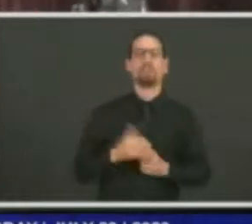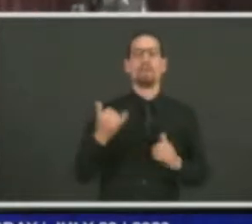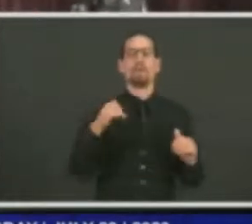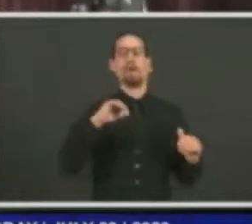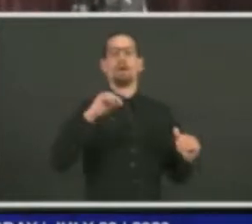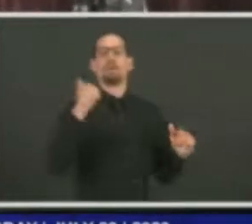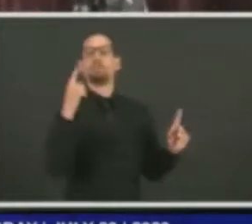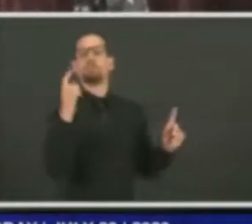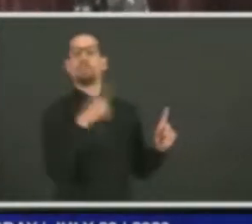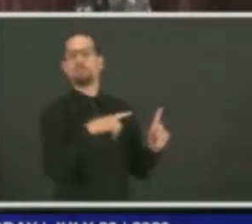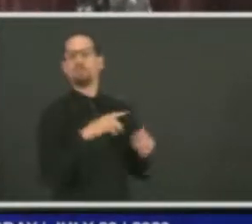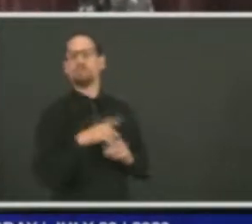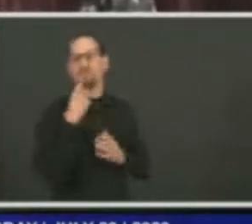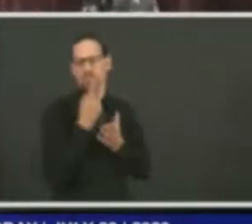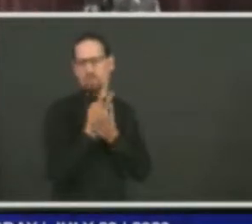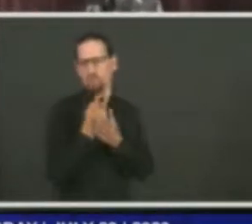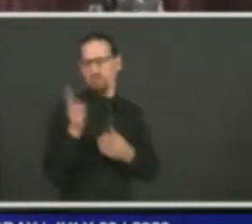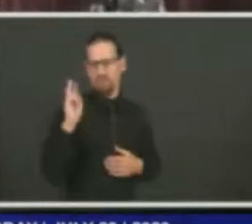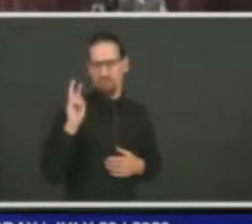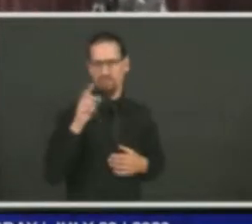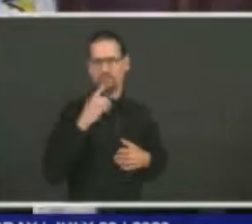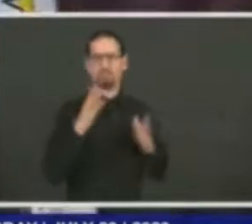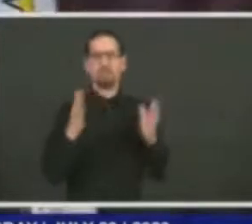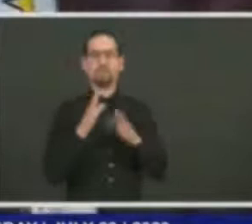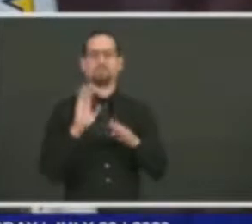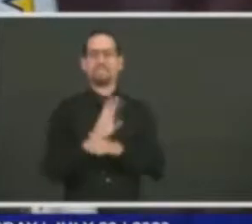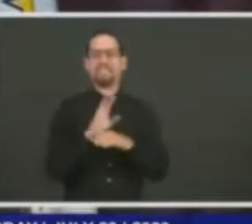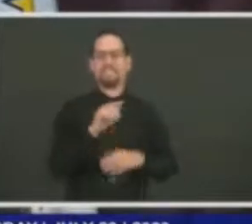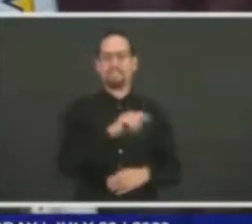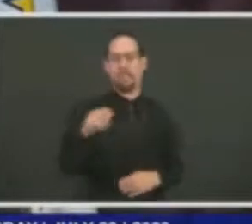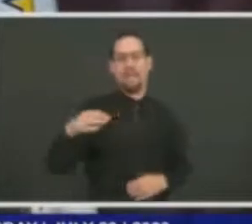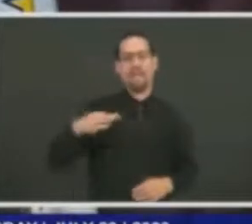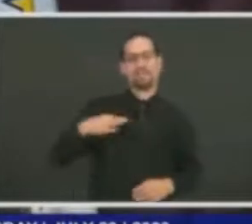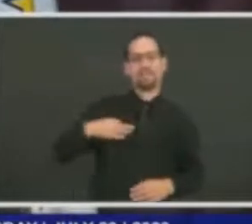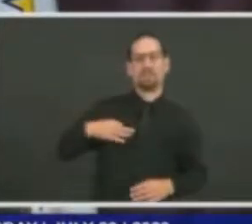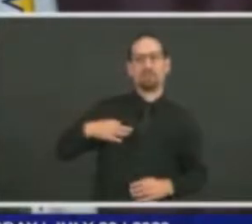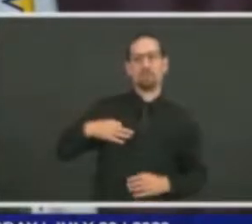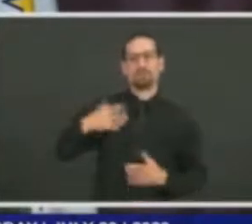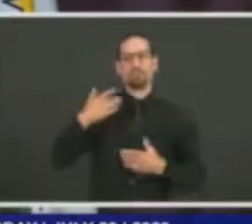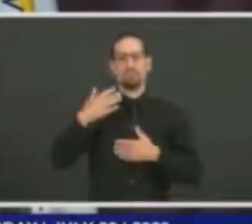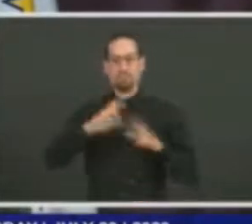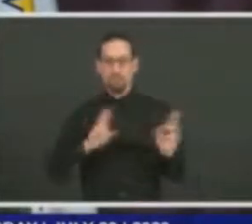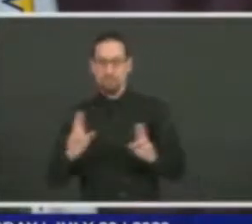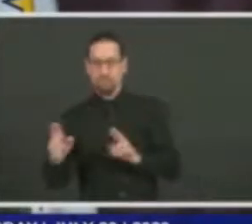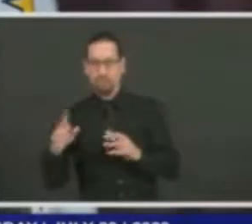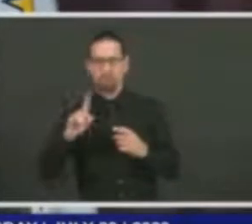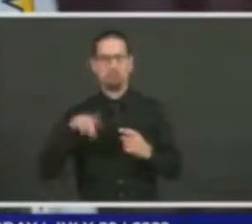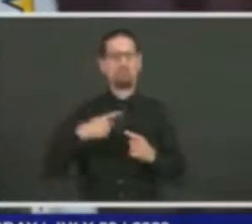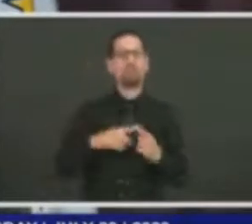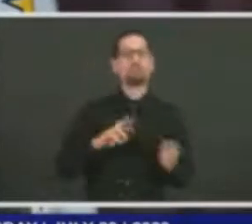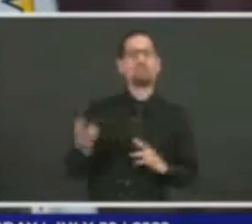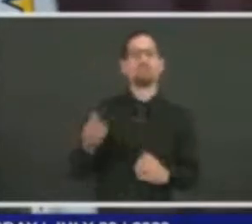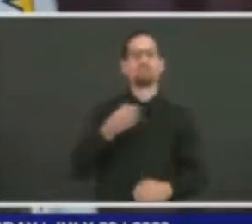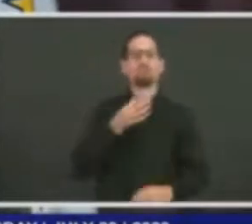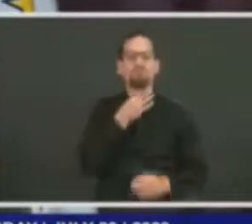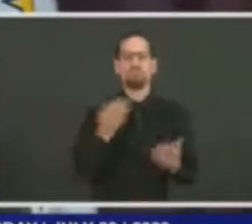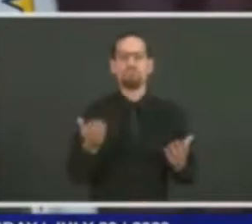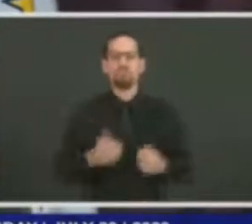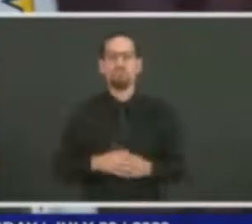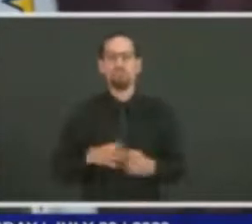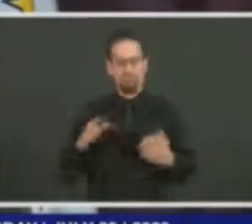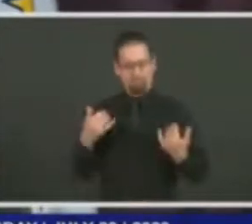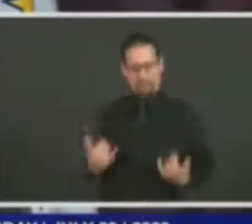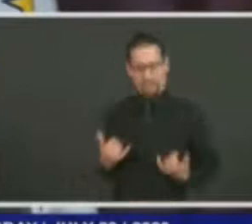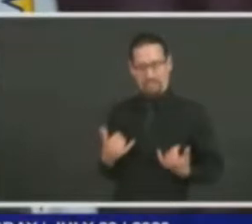ready in 2 weeks. Where are we on that? Today, it goes up today. And what goes up? An application. So it'll be up online today,